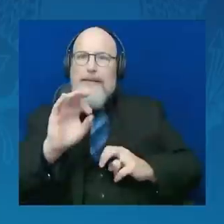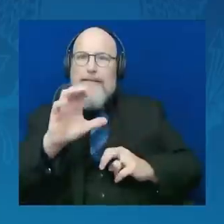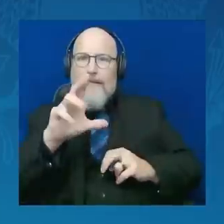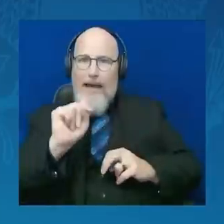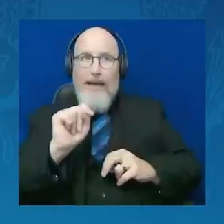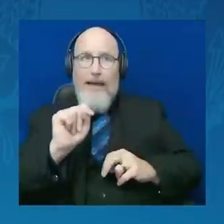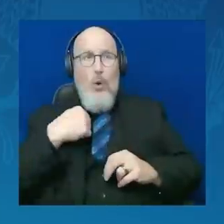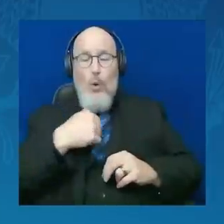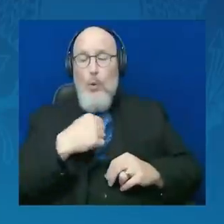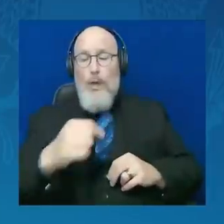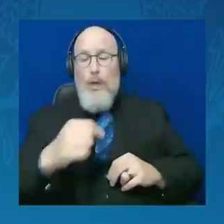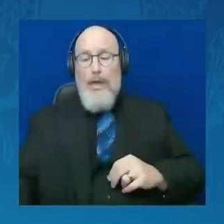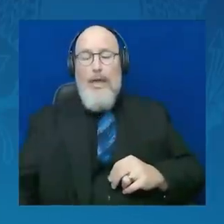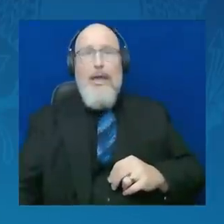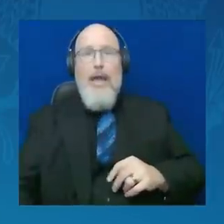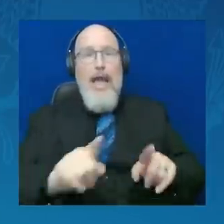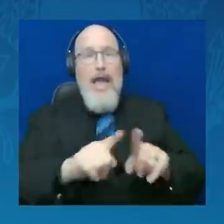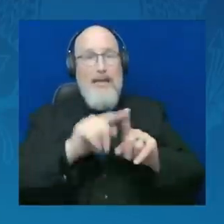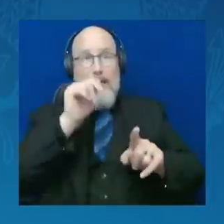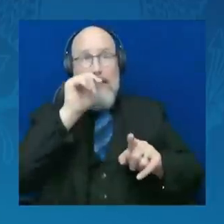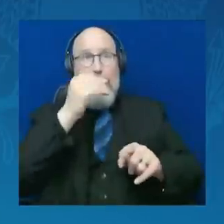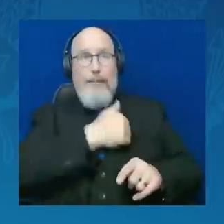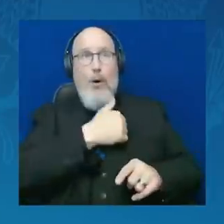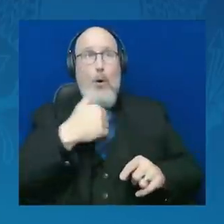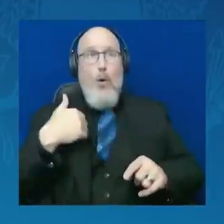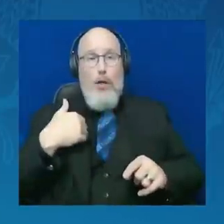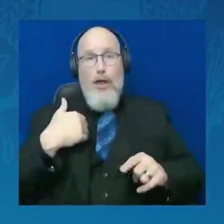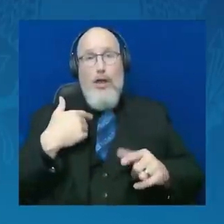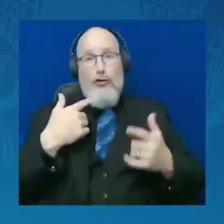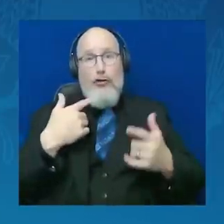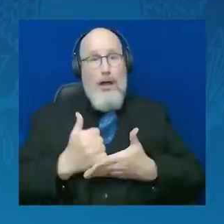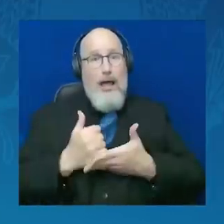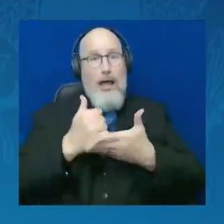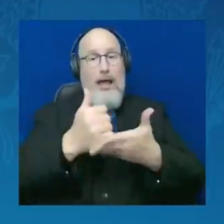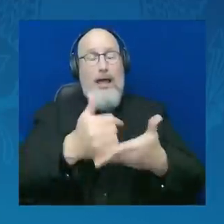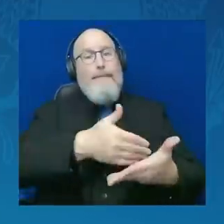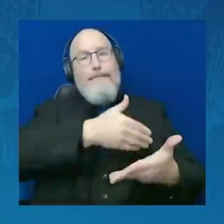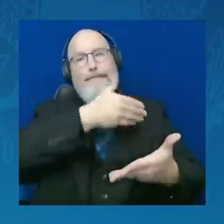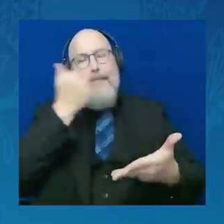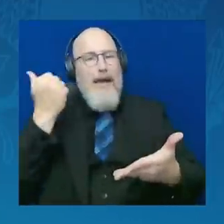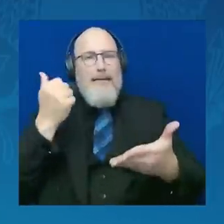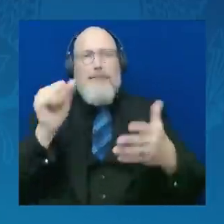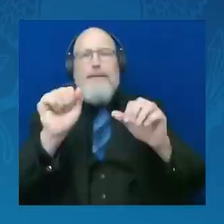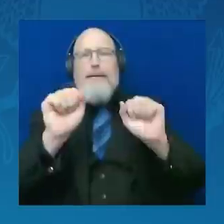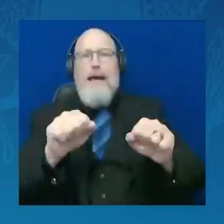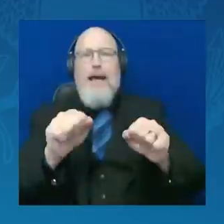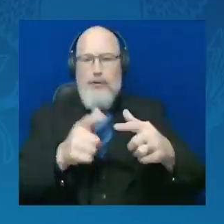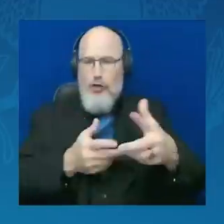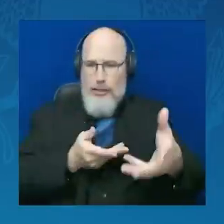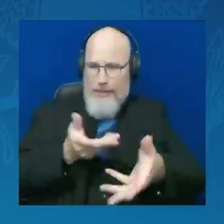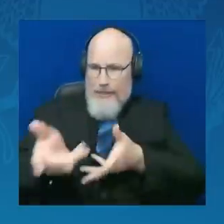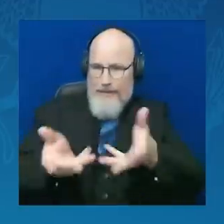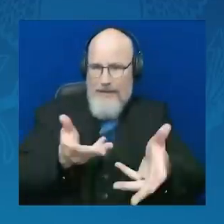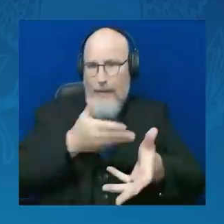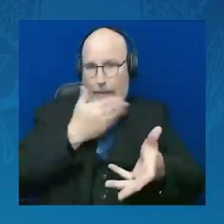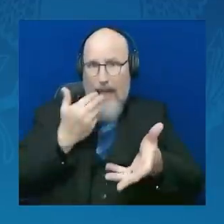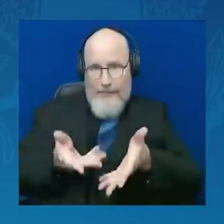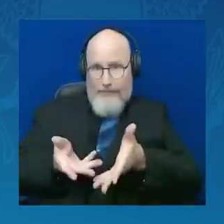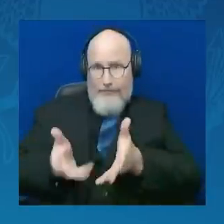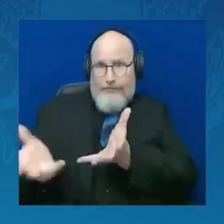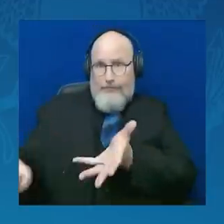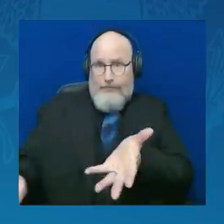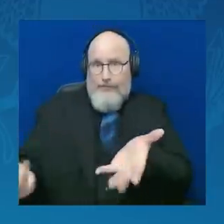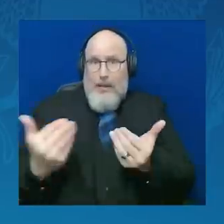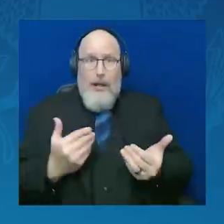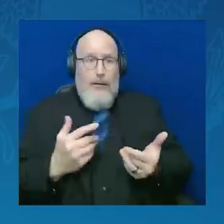try as much as we can to give them the best possible conditions for work and to fulfill this very difficult task. Let us remember,